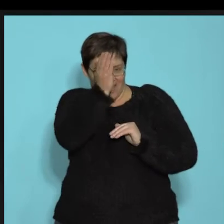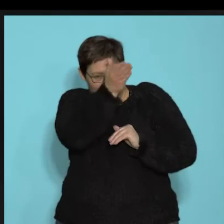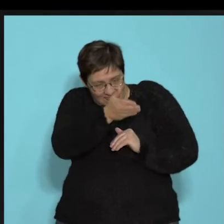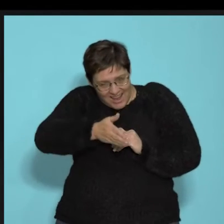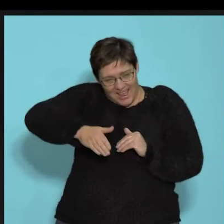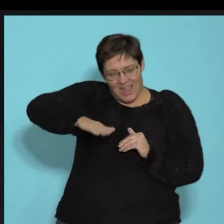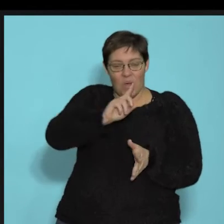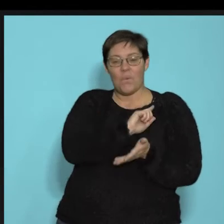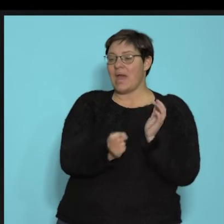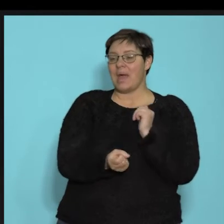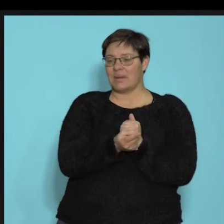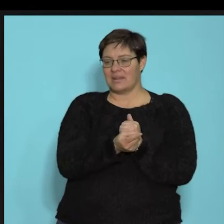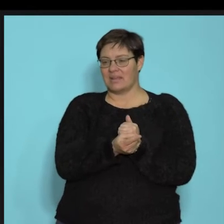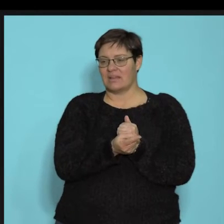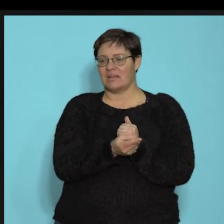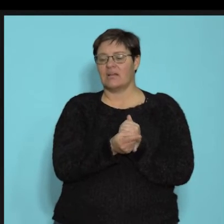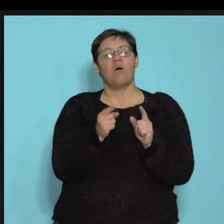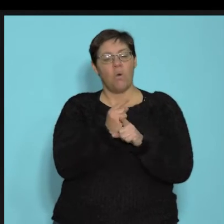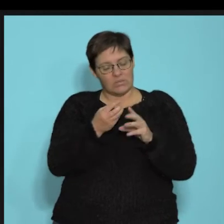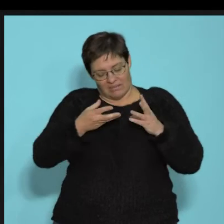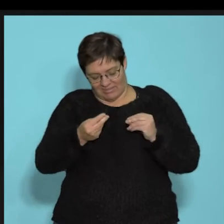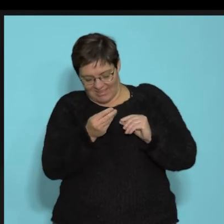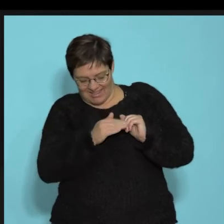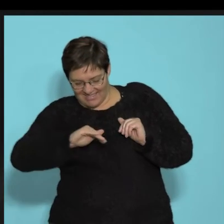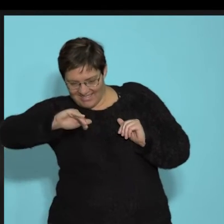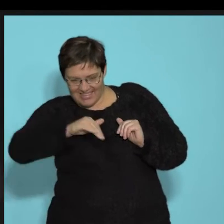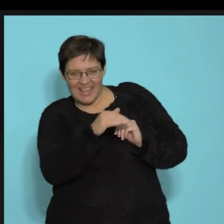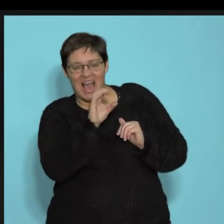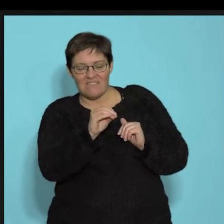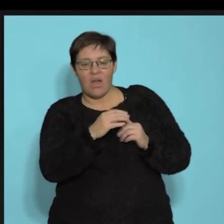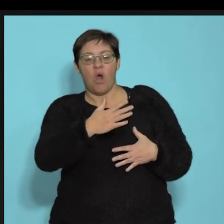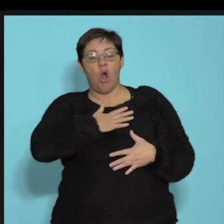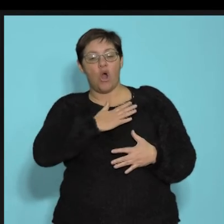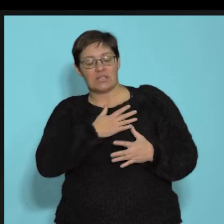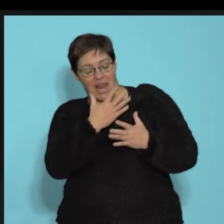right? Because what happens there, it's also going to be moist. So when the